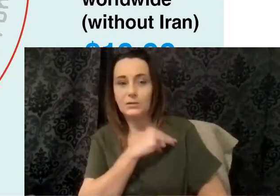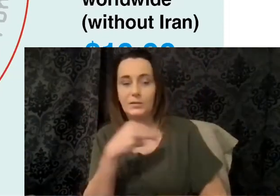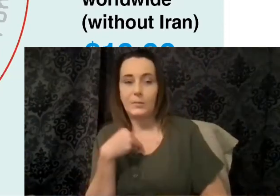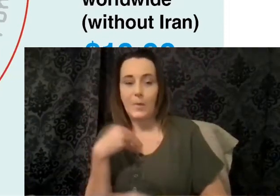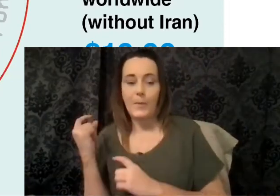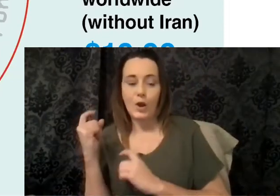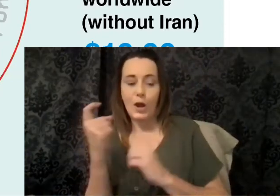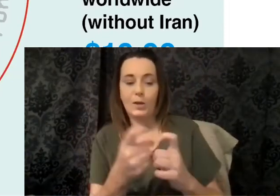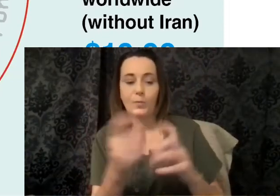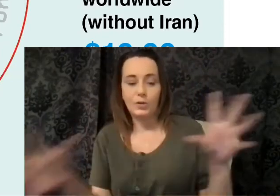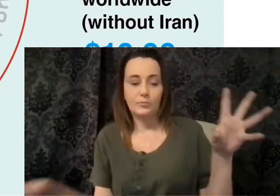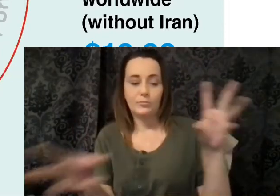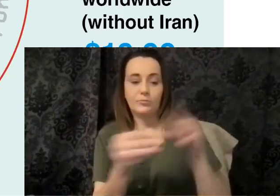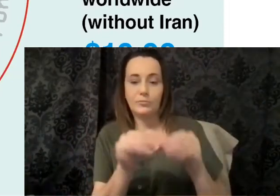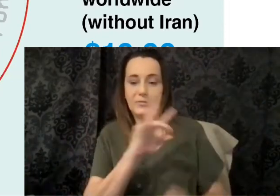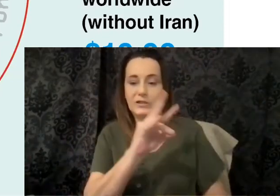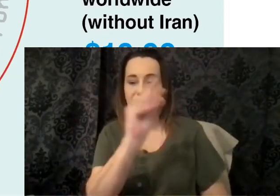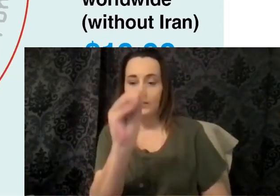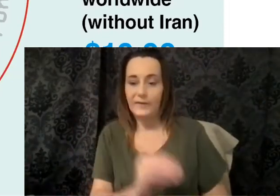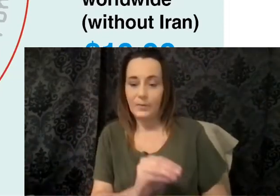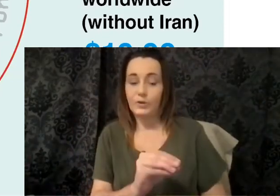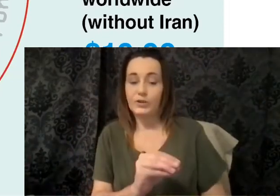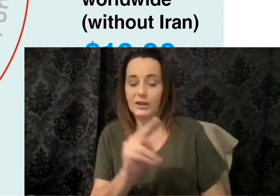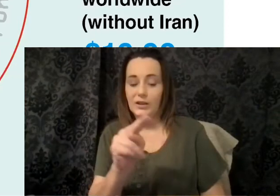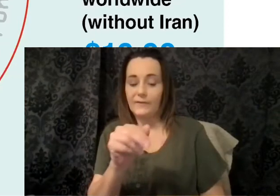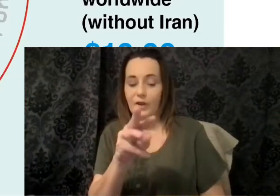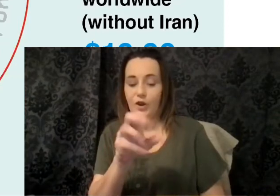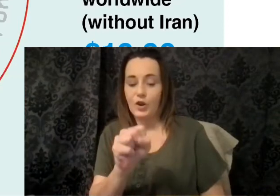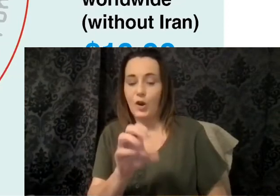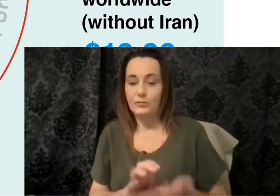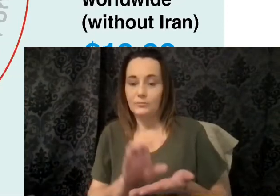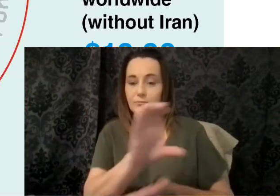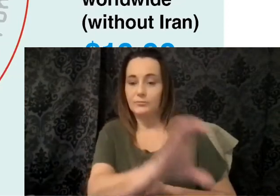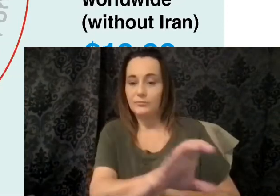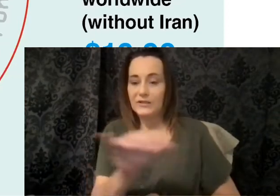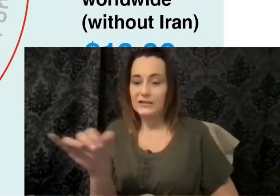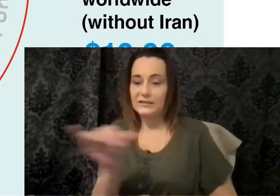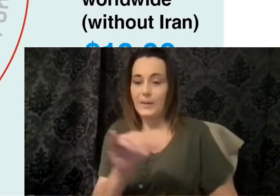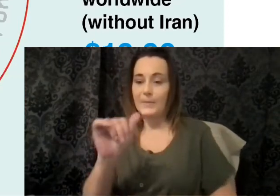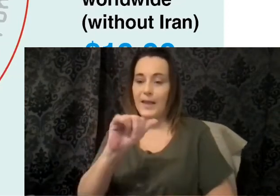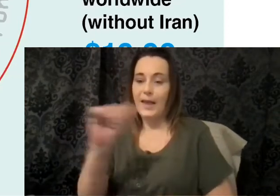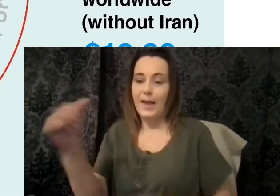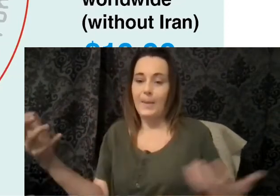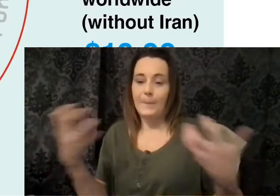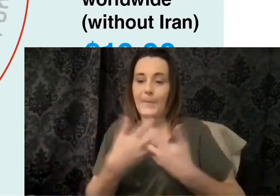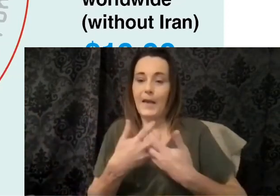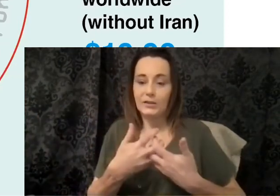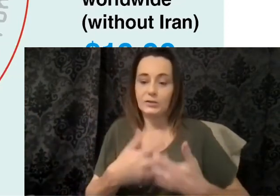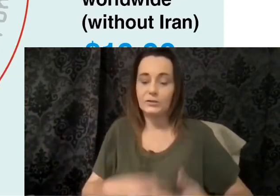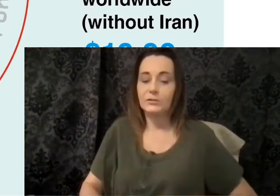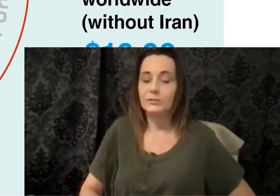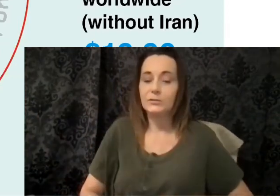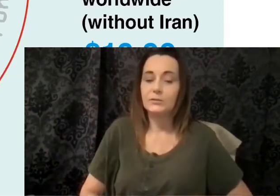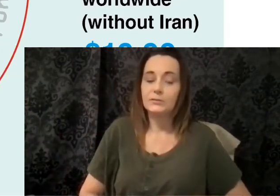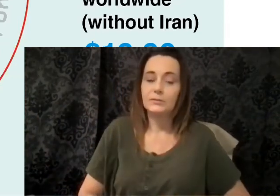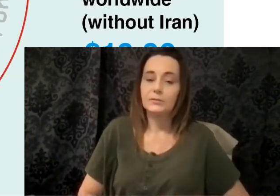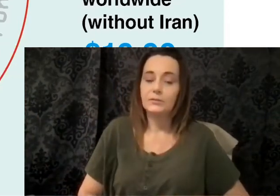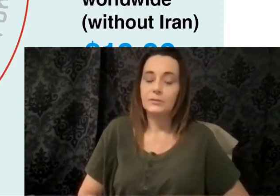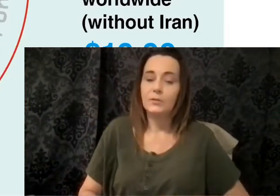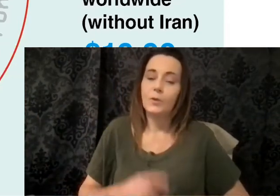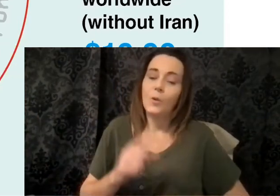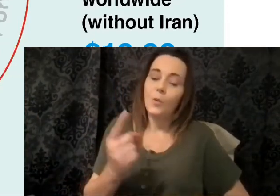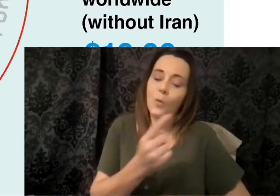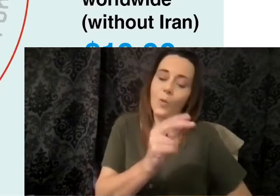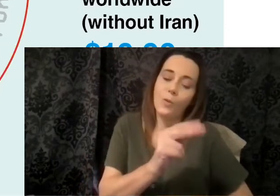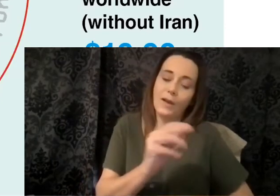up 70% of NAW's expenses, as it does for AA. And obviously, you know, only NA members